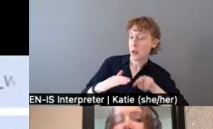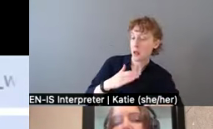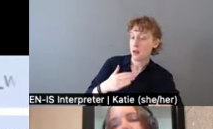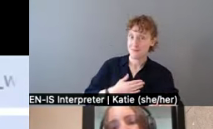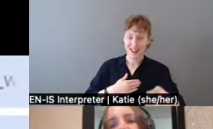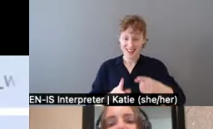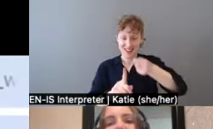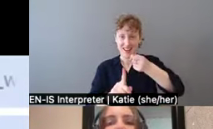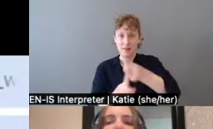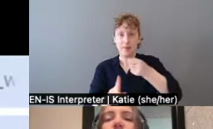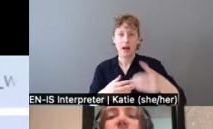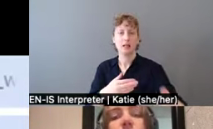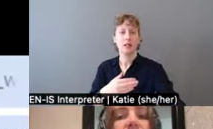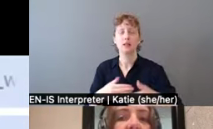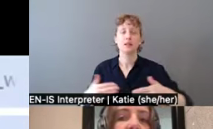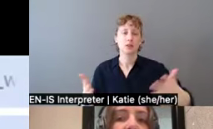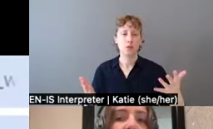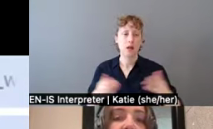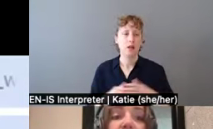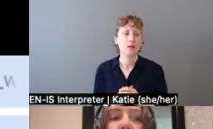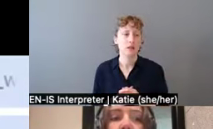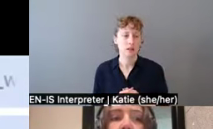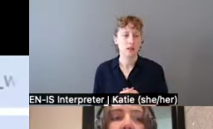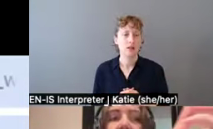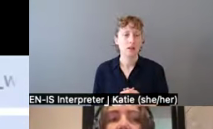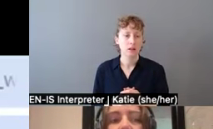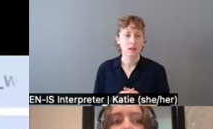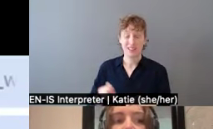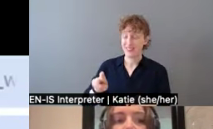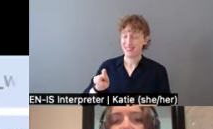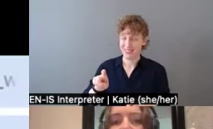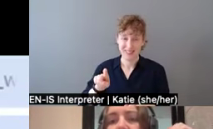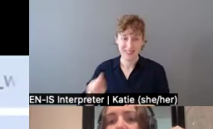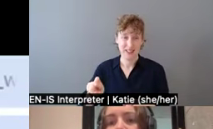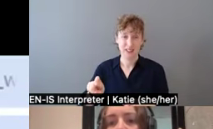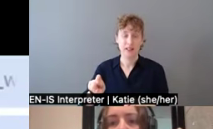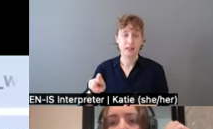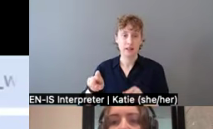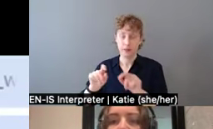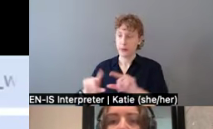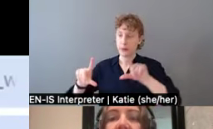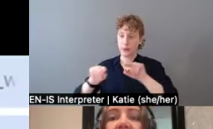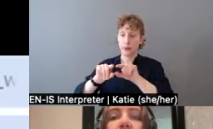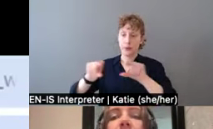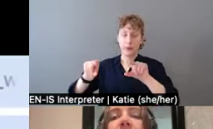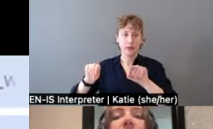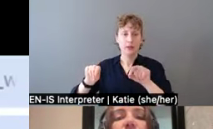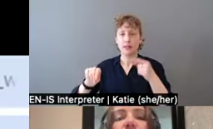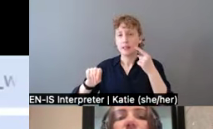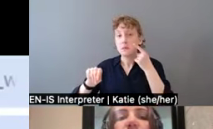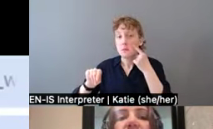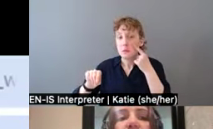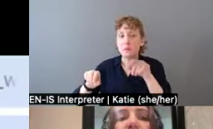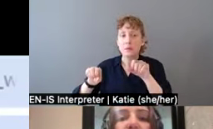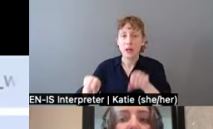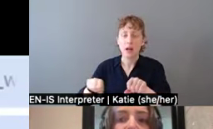Also important to know, this is also included in the little info part, so here with the I.